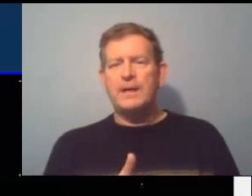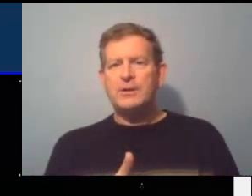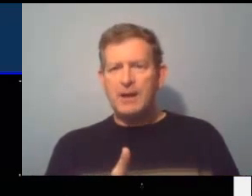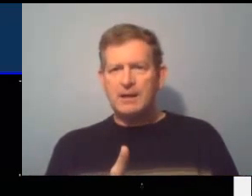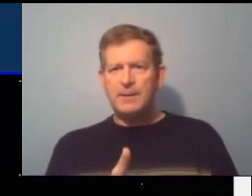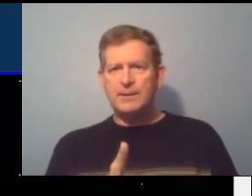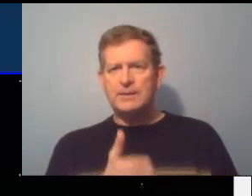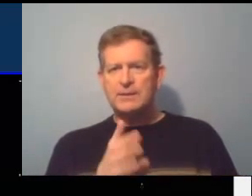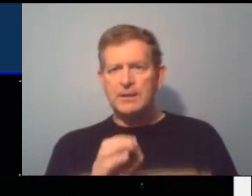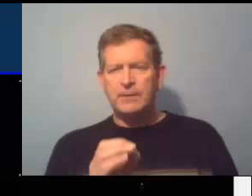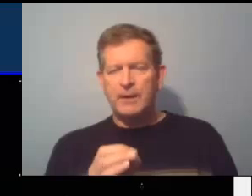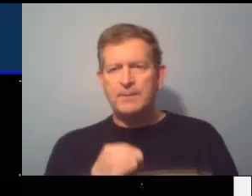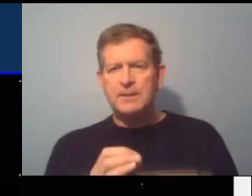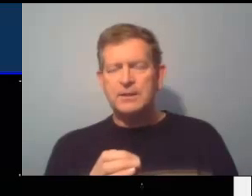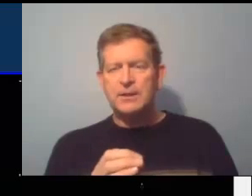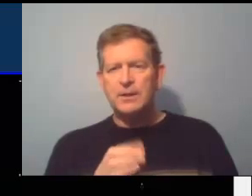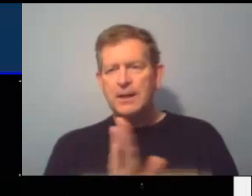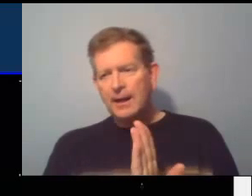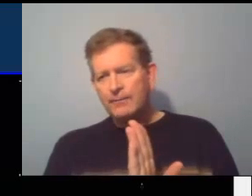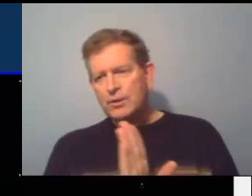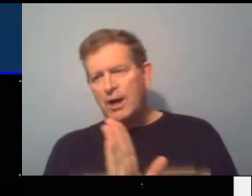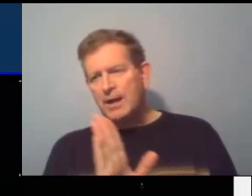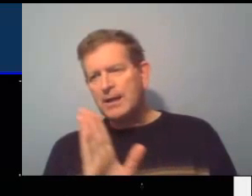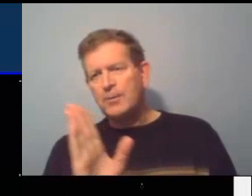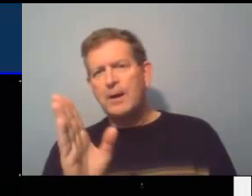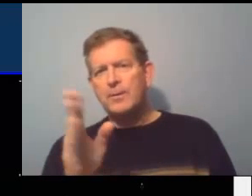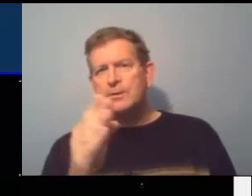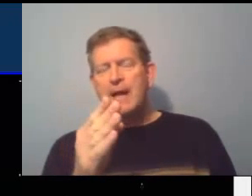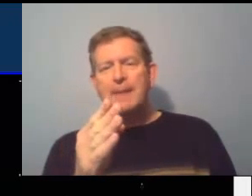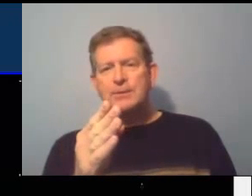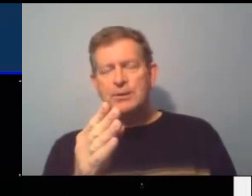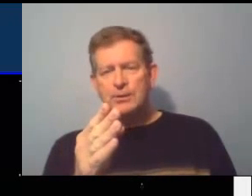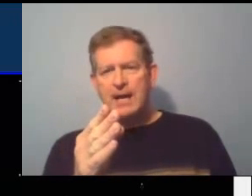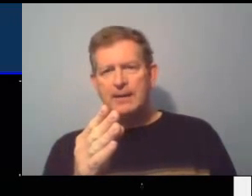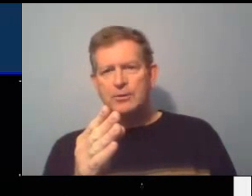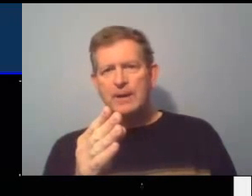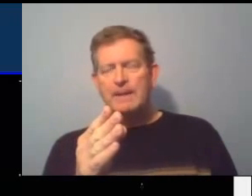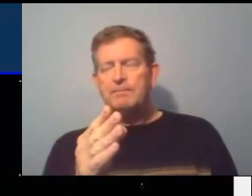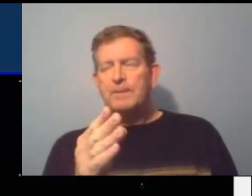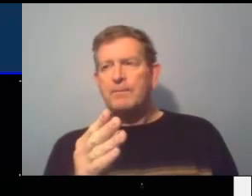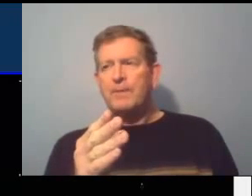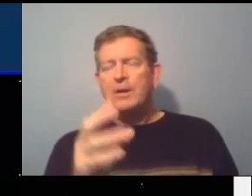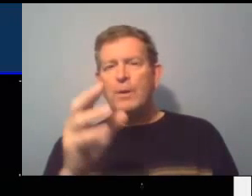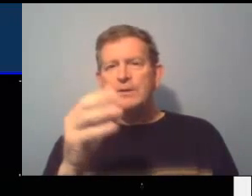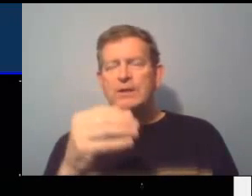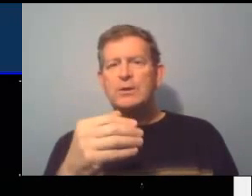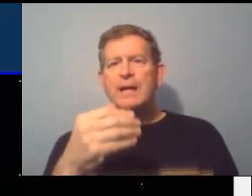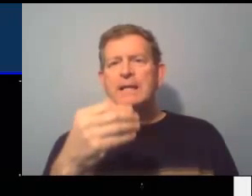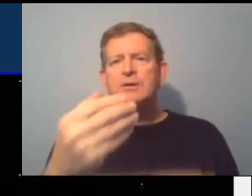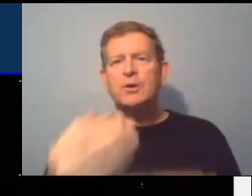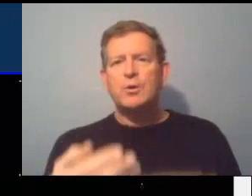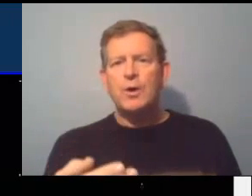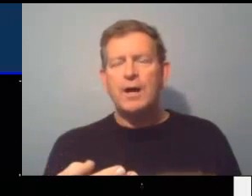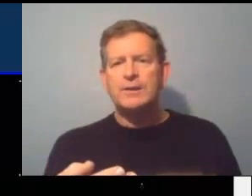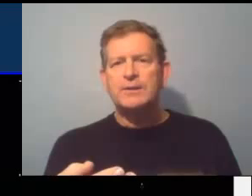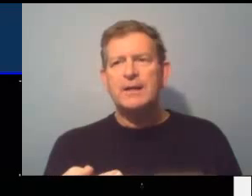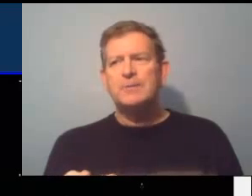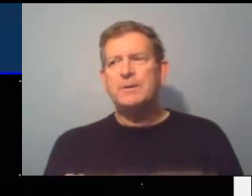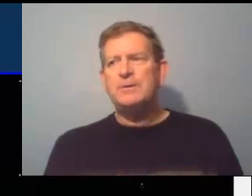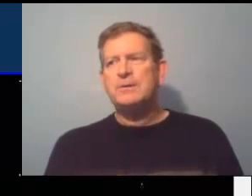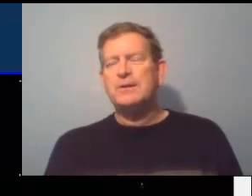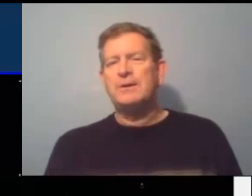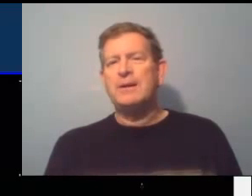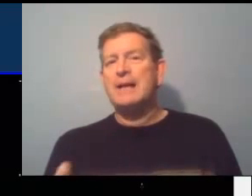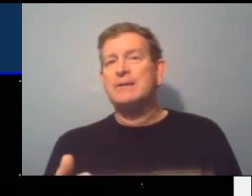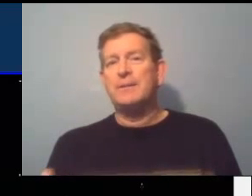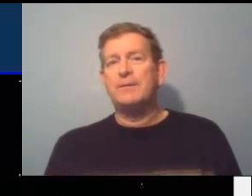very importantly, I talked about the skill, developing the skill of talking around those gaps in your knowledge, of finding ways to get your ideas across